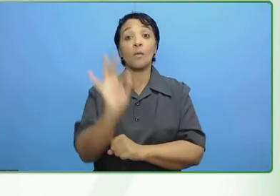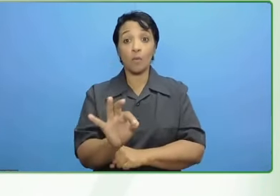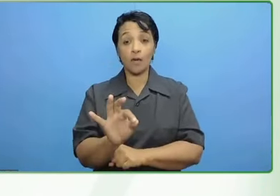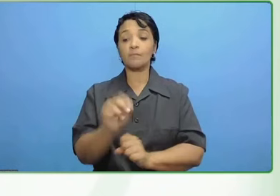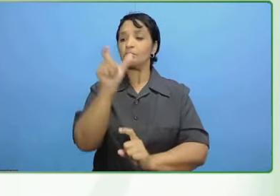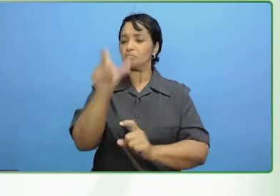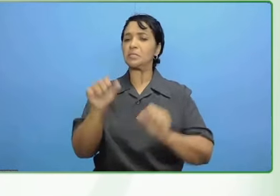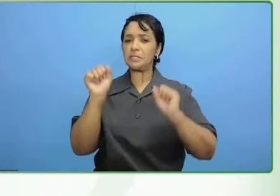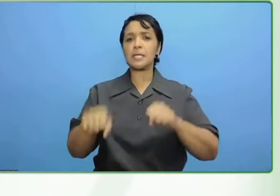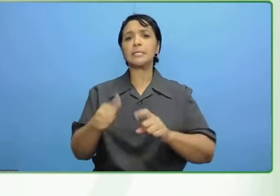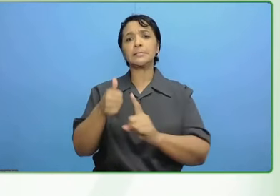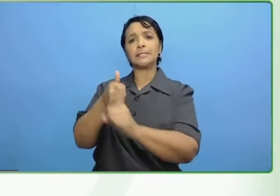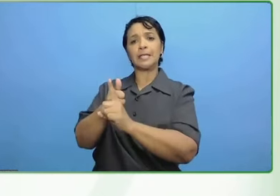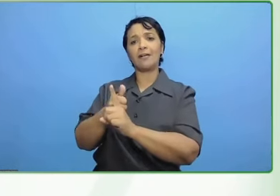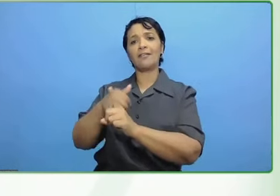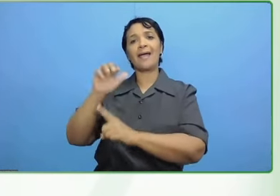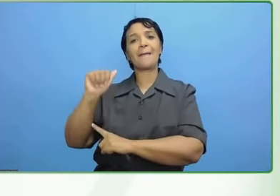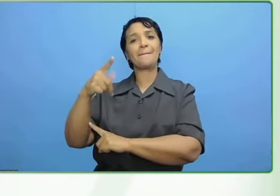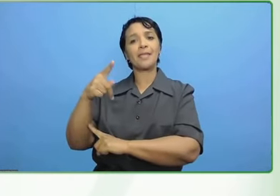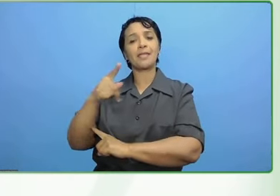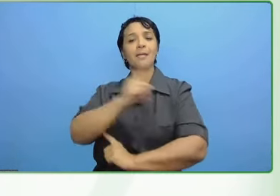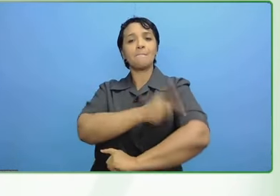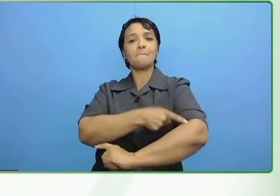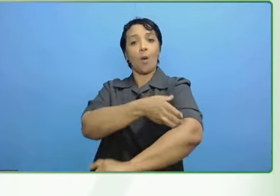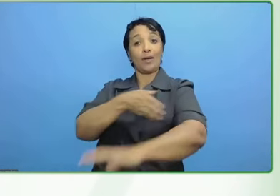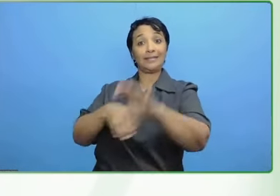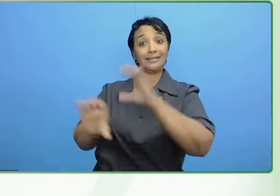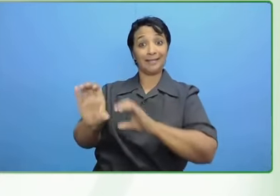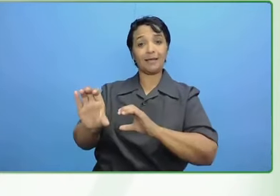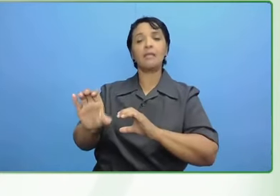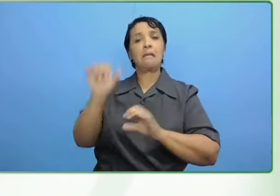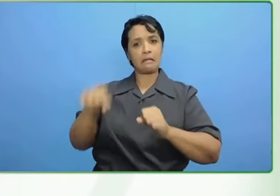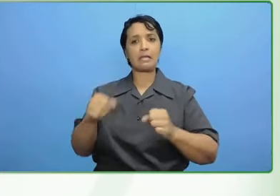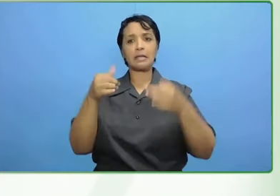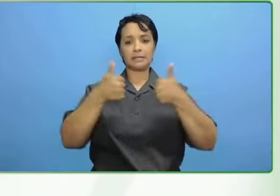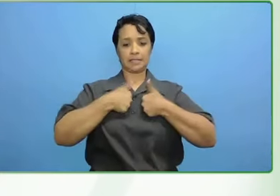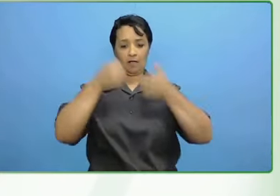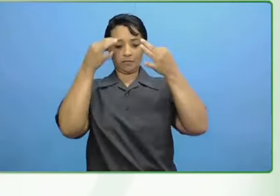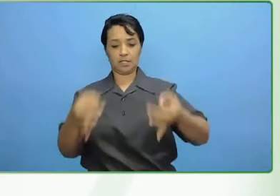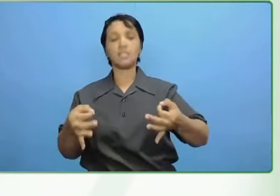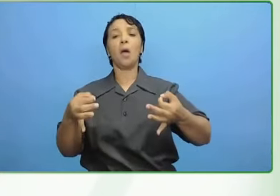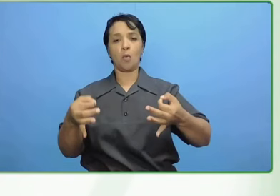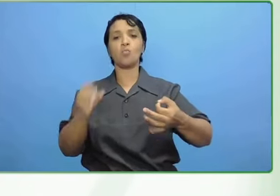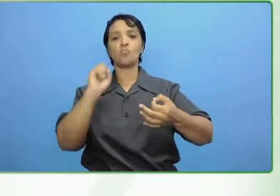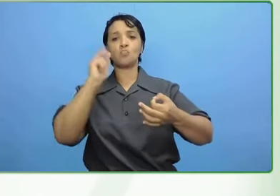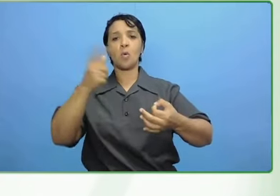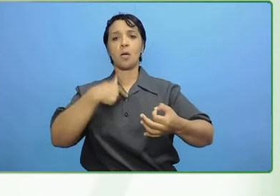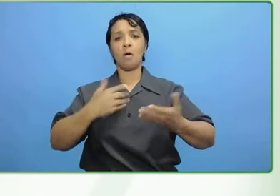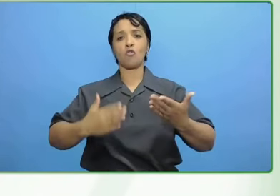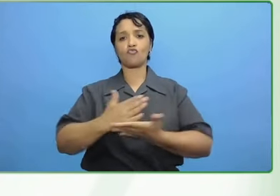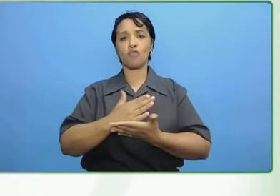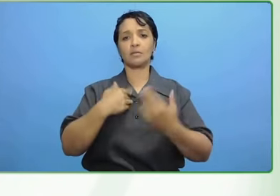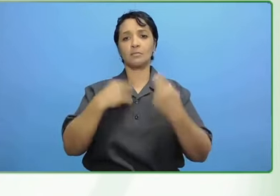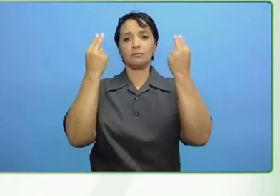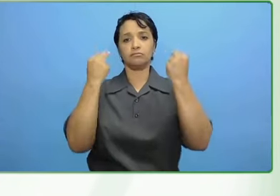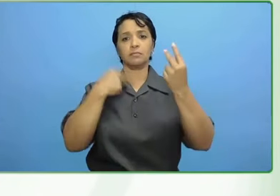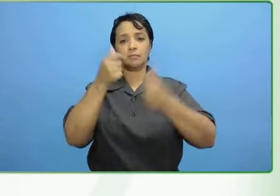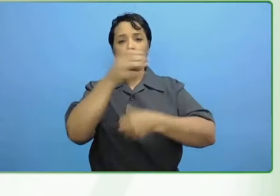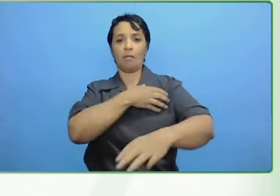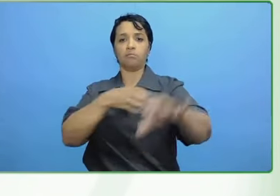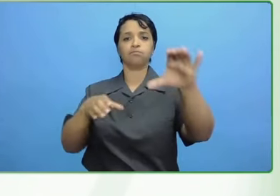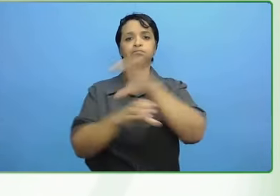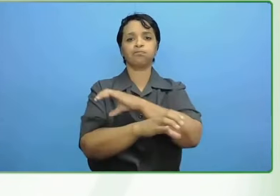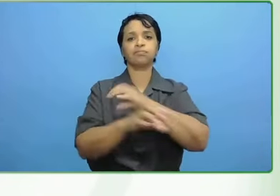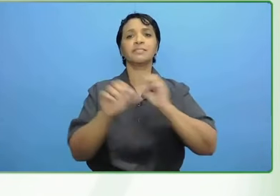an EPA when the person has capacity to do so and may change at any time prior to the EPA coming into